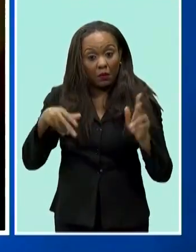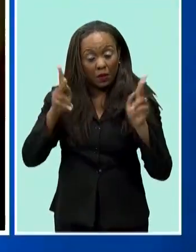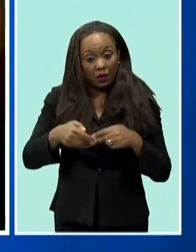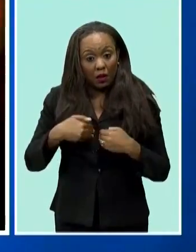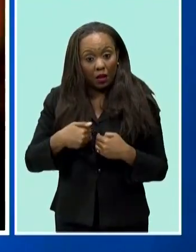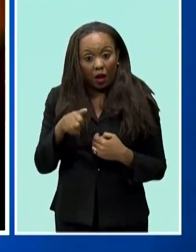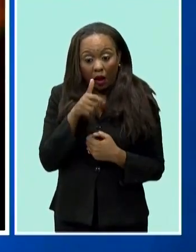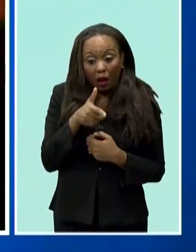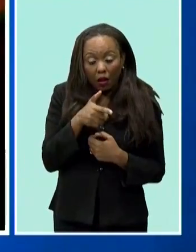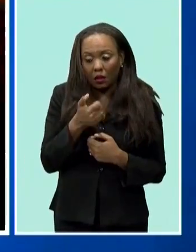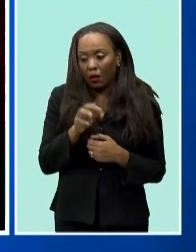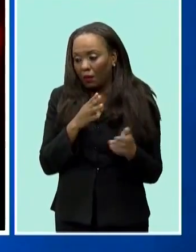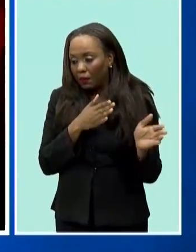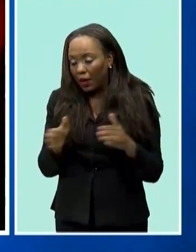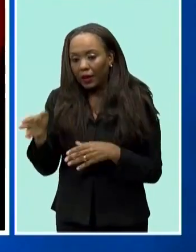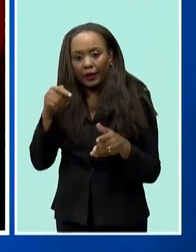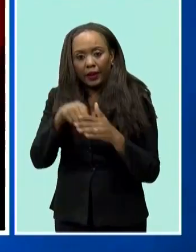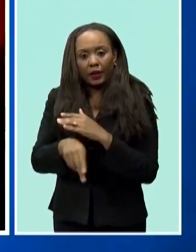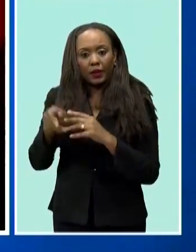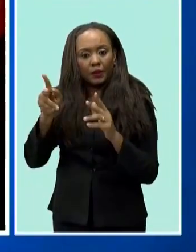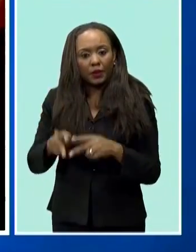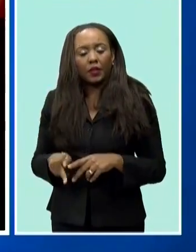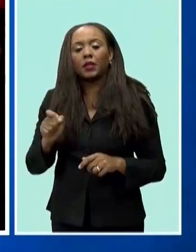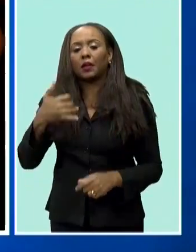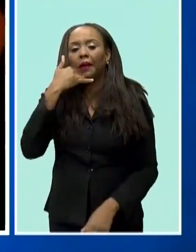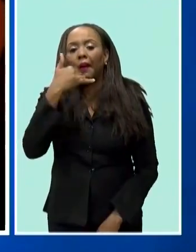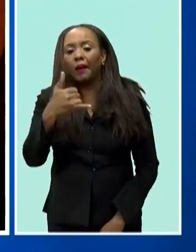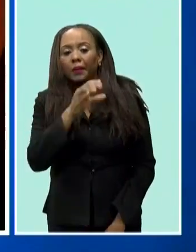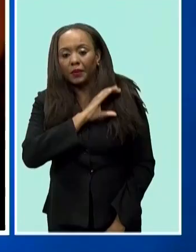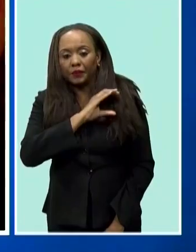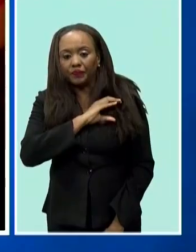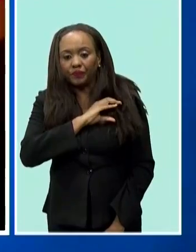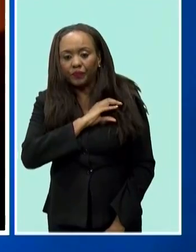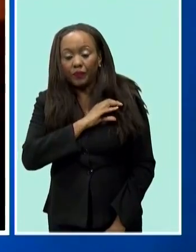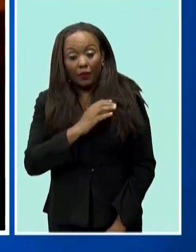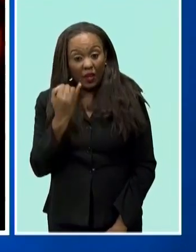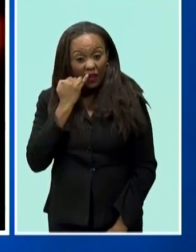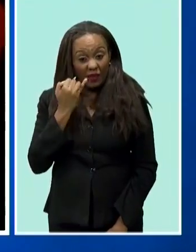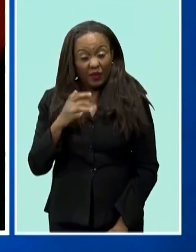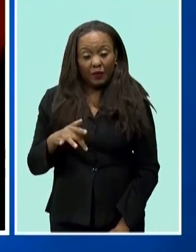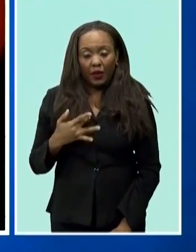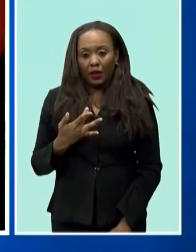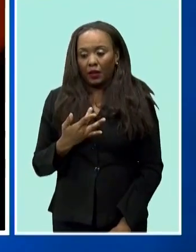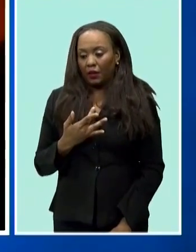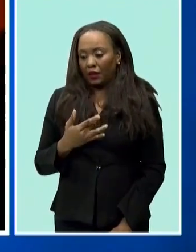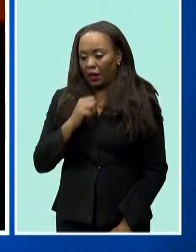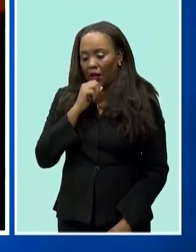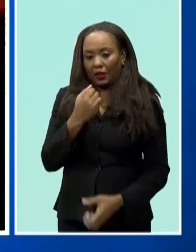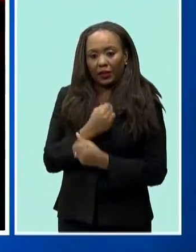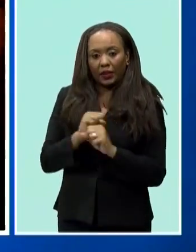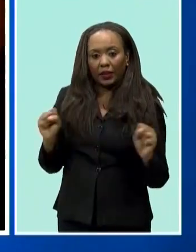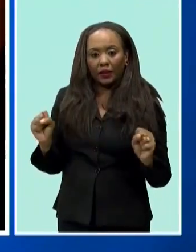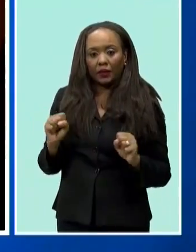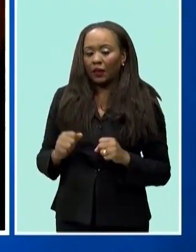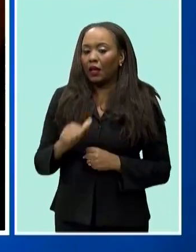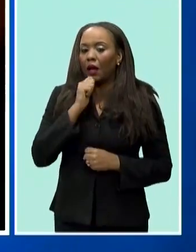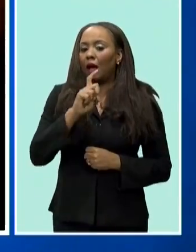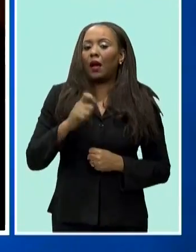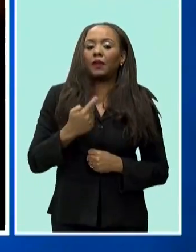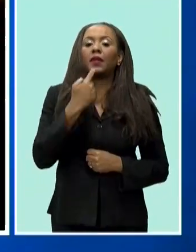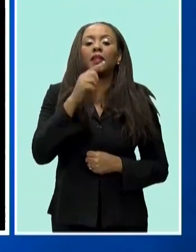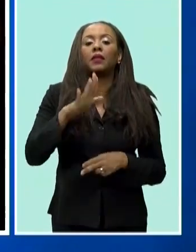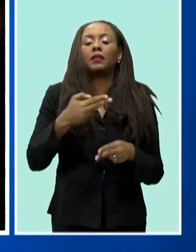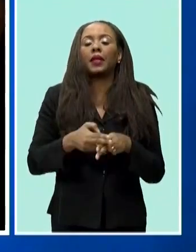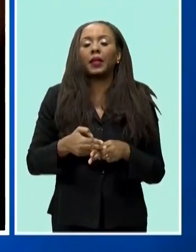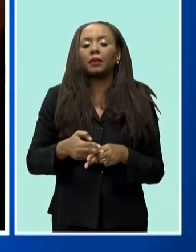or is planning to kill someone, well, they should call the police. And for those concerned about their own safety, well, she says you don't even have